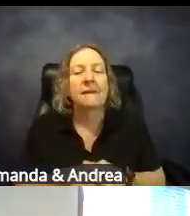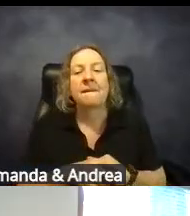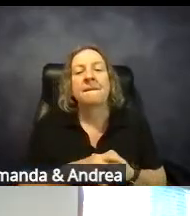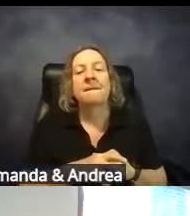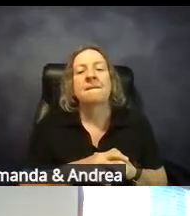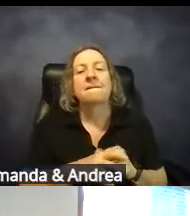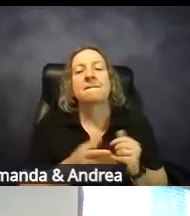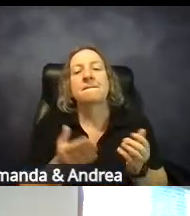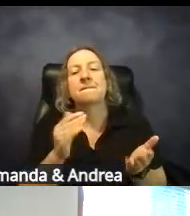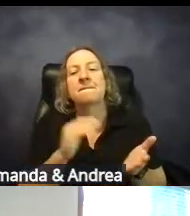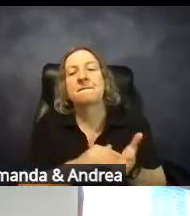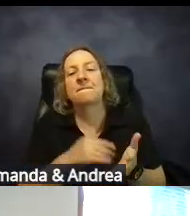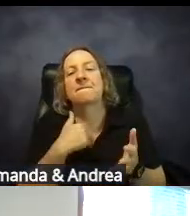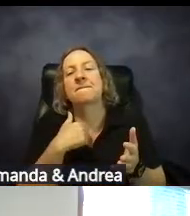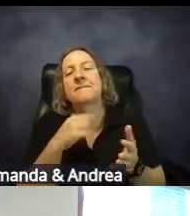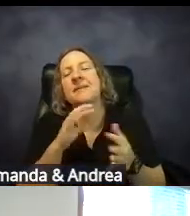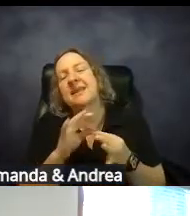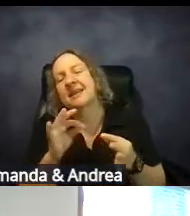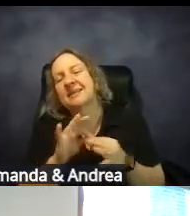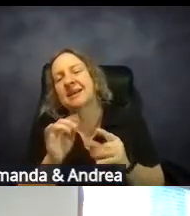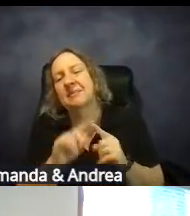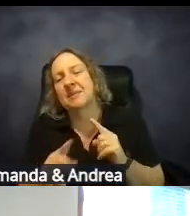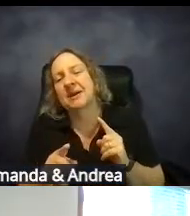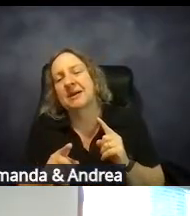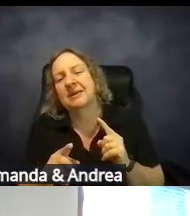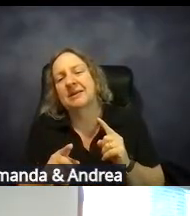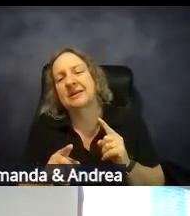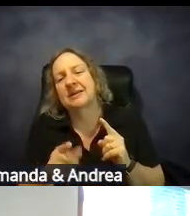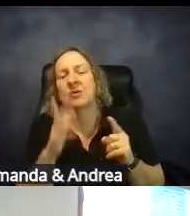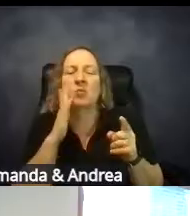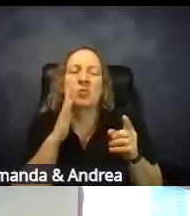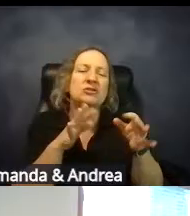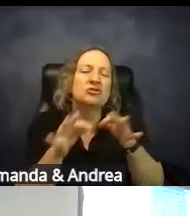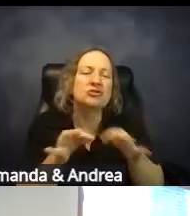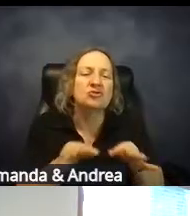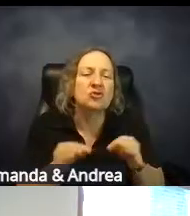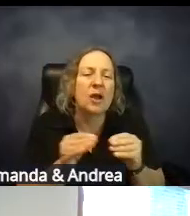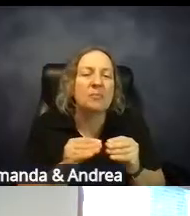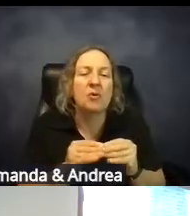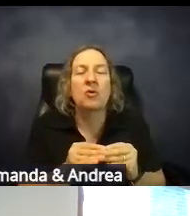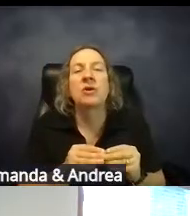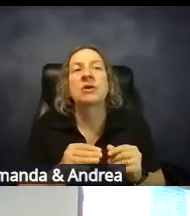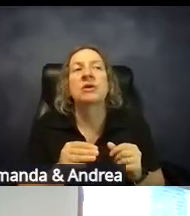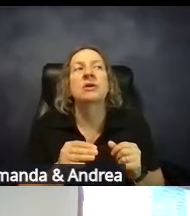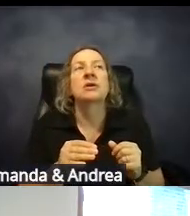again, and I said this, but I'll kind of describe it a bit. It's not